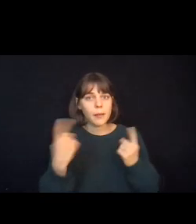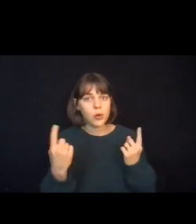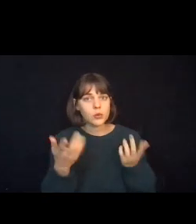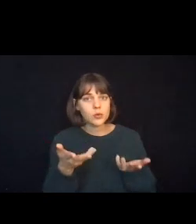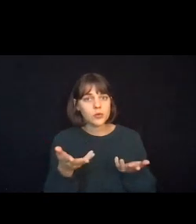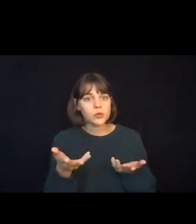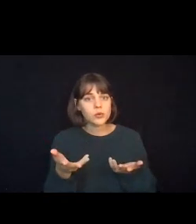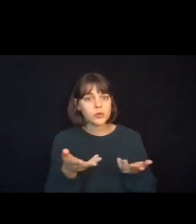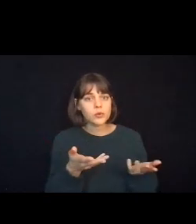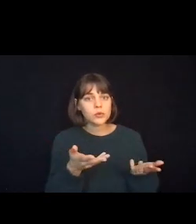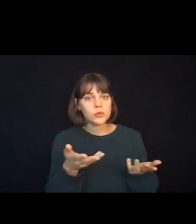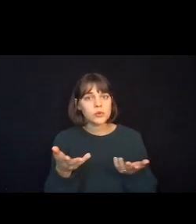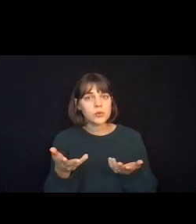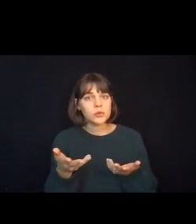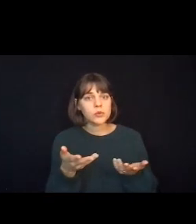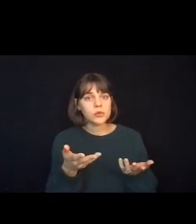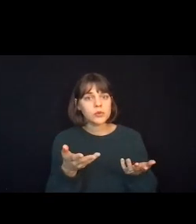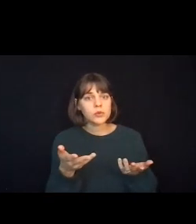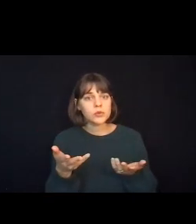Opposed?